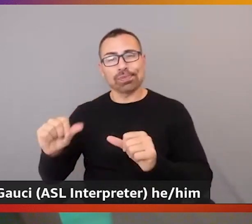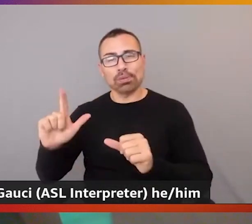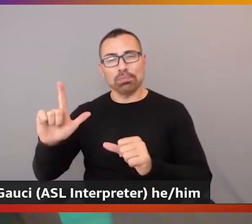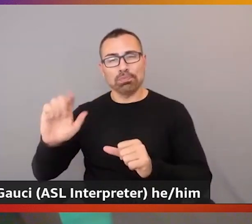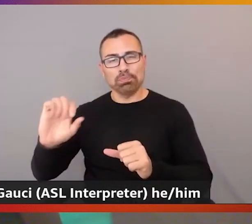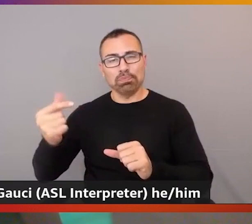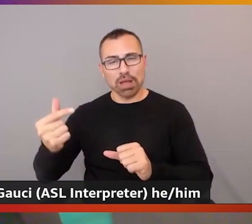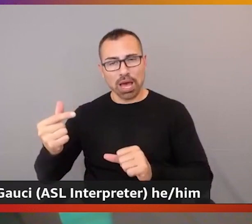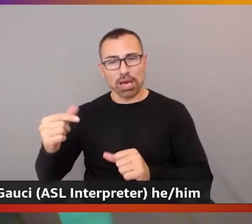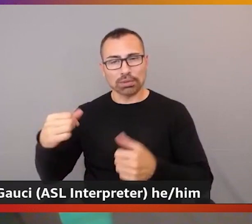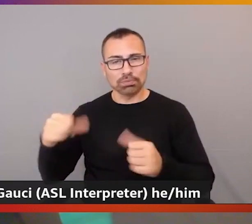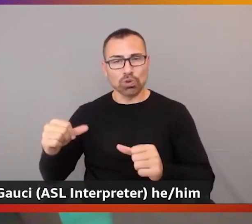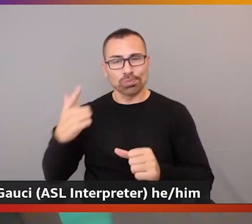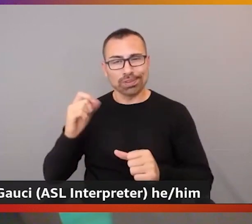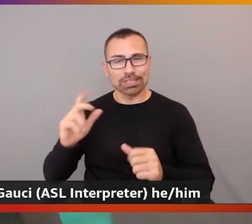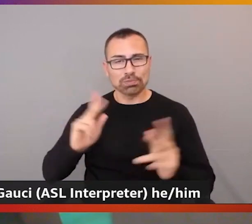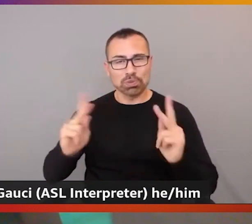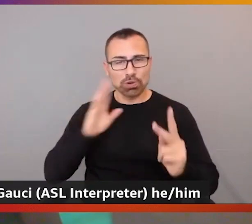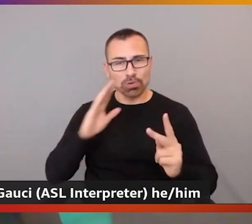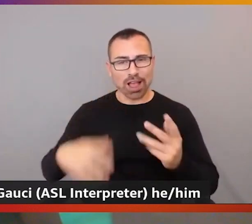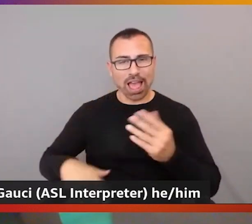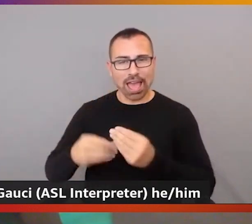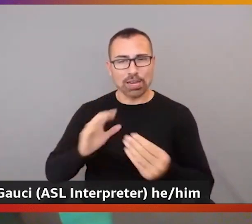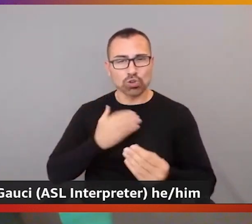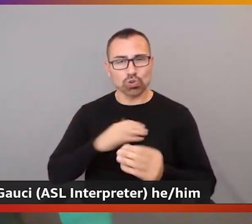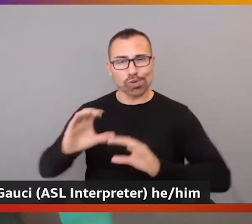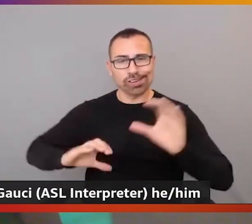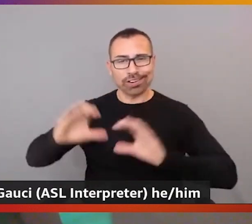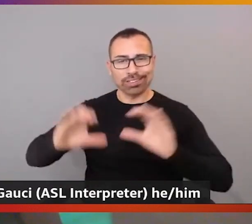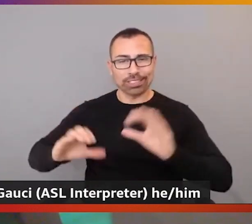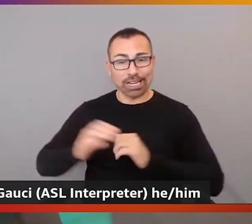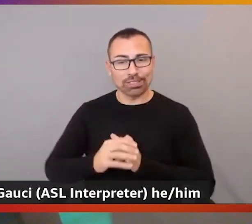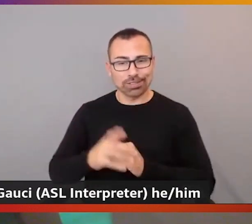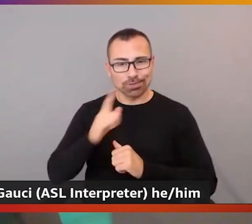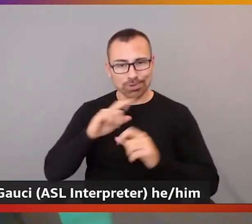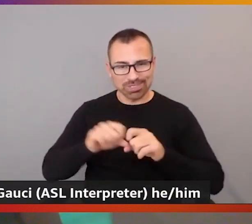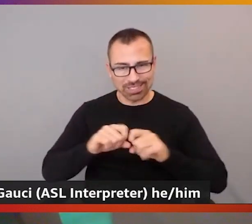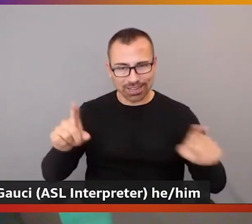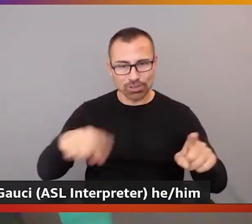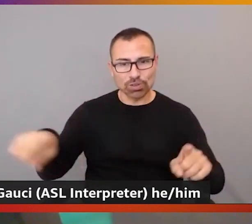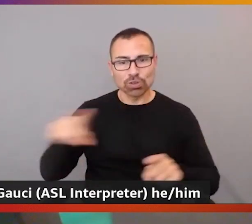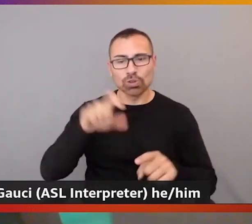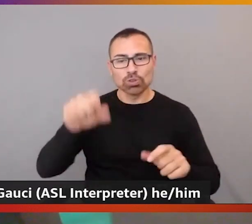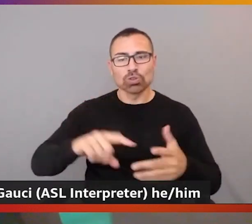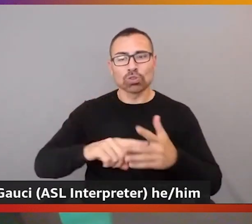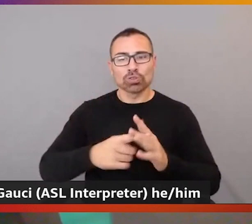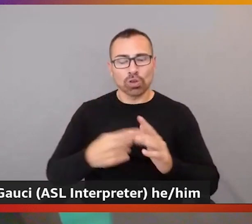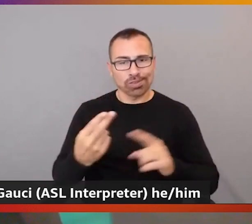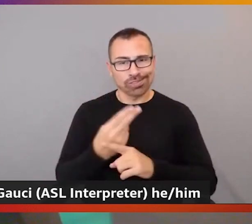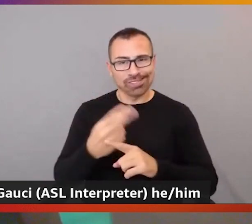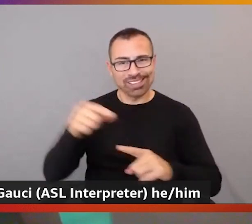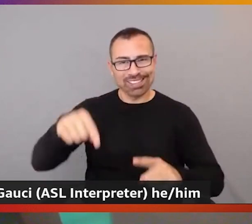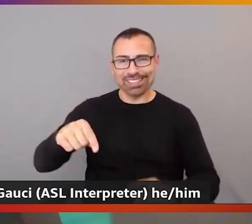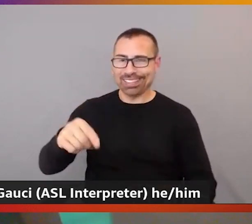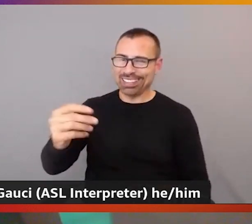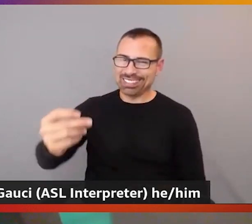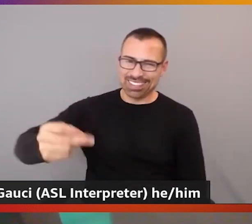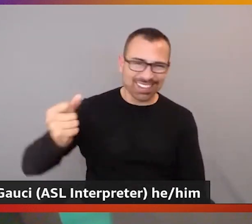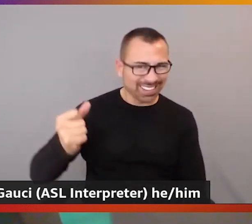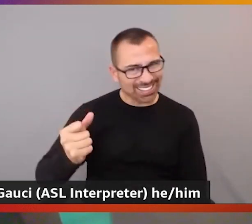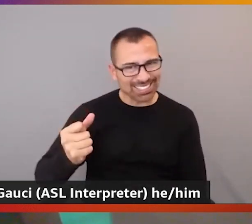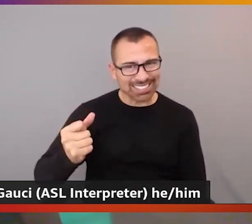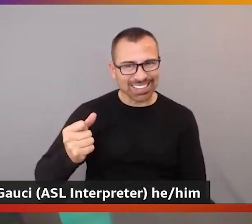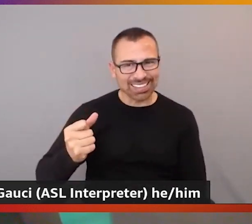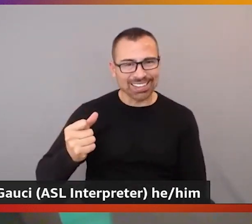into our chat here. So we'll make sure to get those to you so you can get started using this feature ASAP. It also stands for as soon